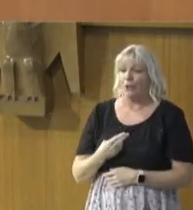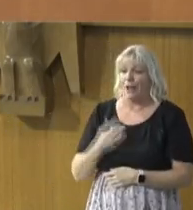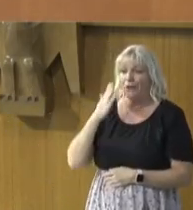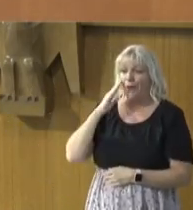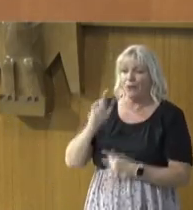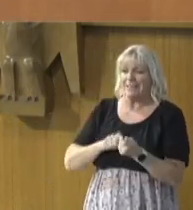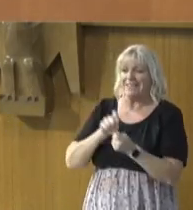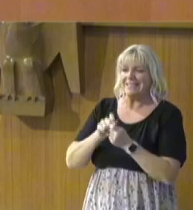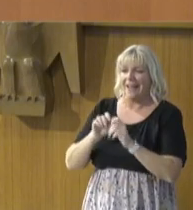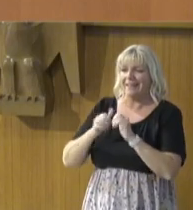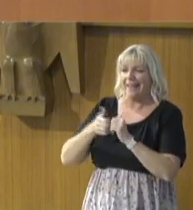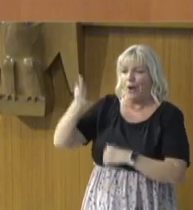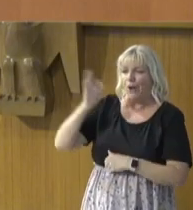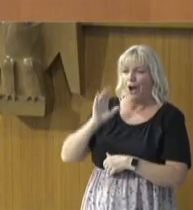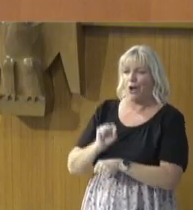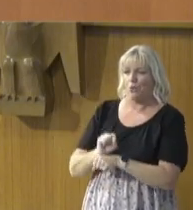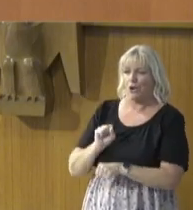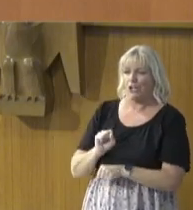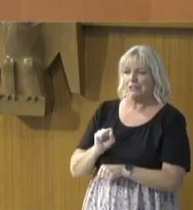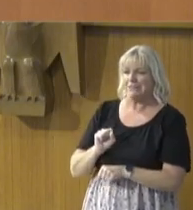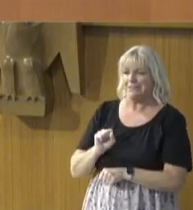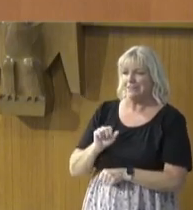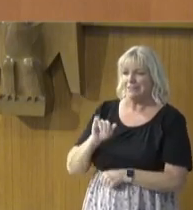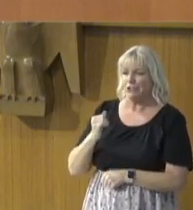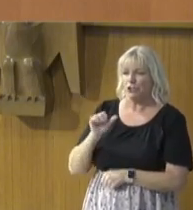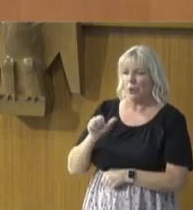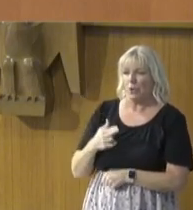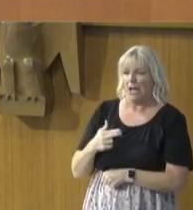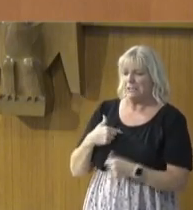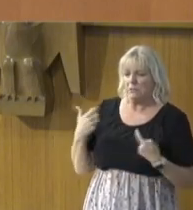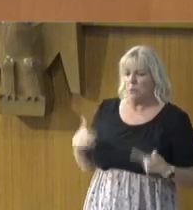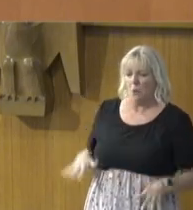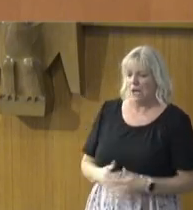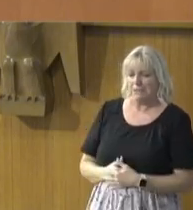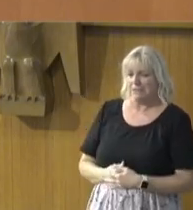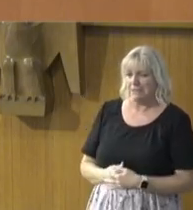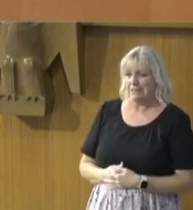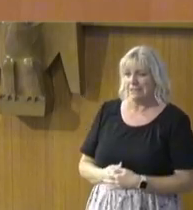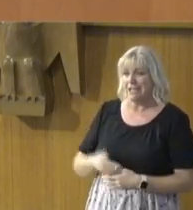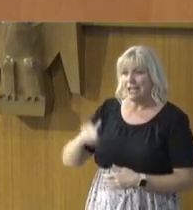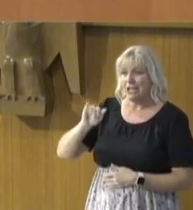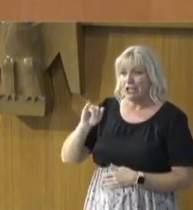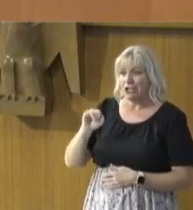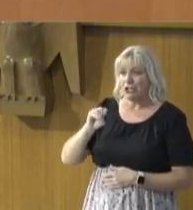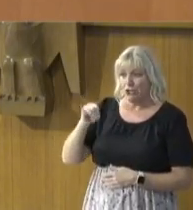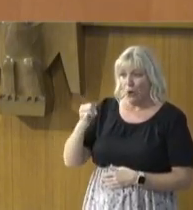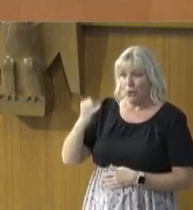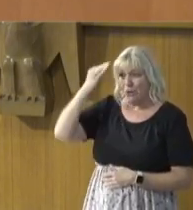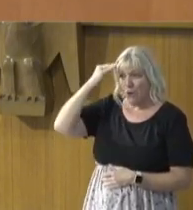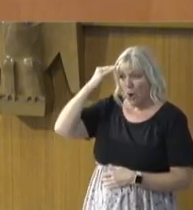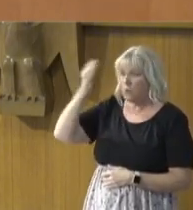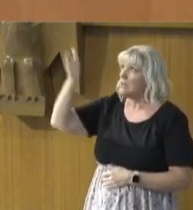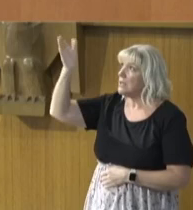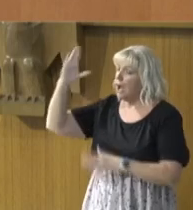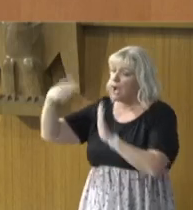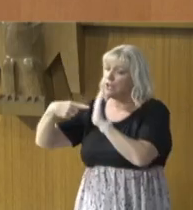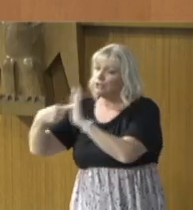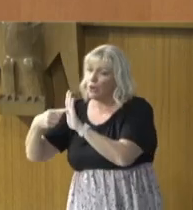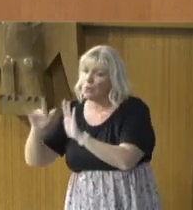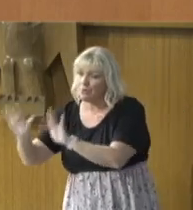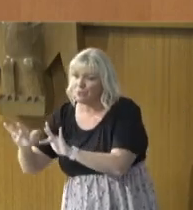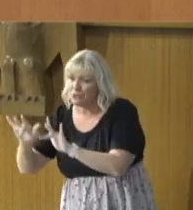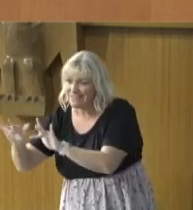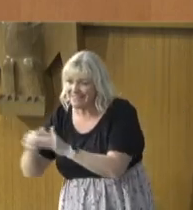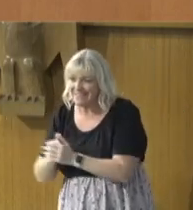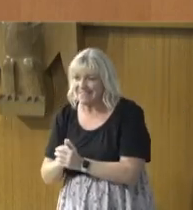God works, and he doesn't want to be a part of it. Jonah knows that God is merciful and compassionate